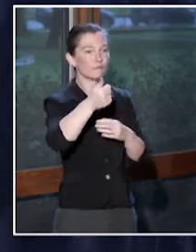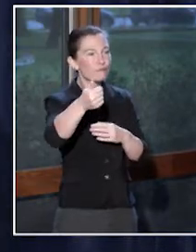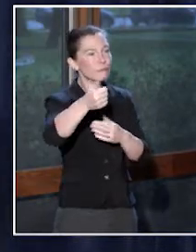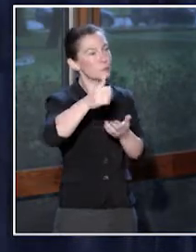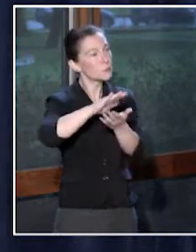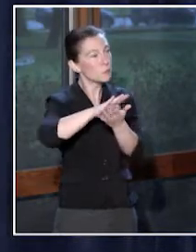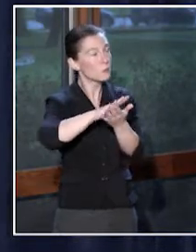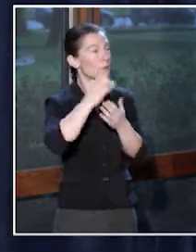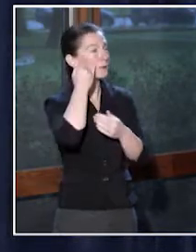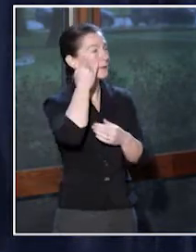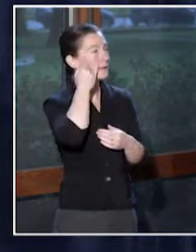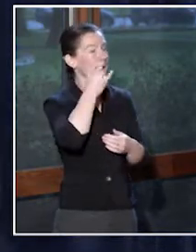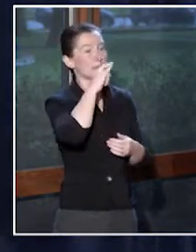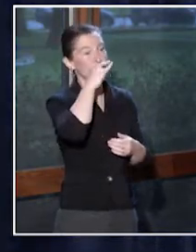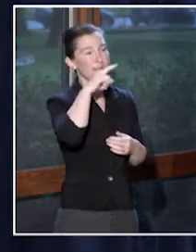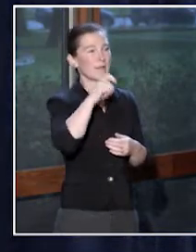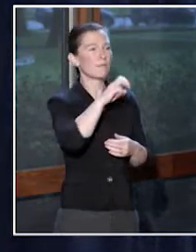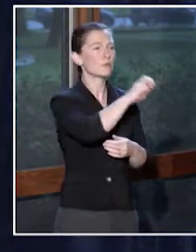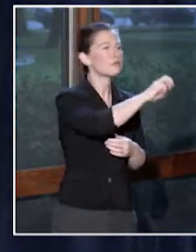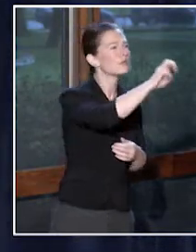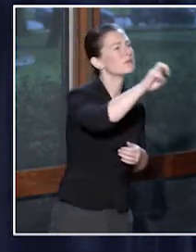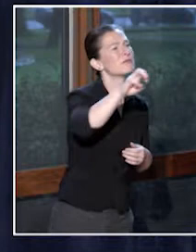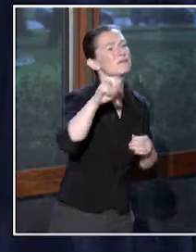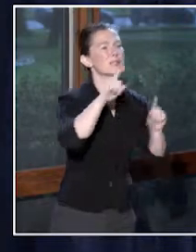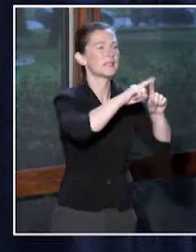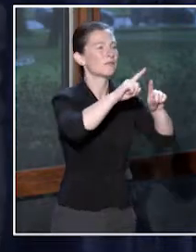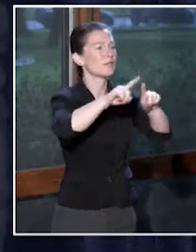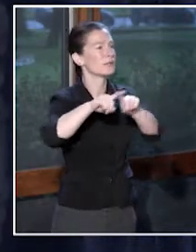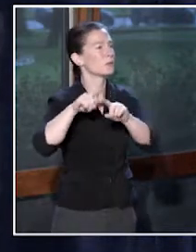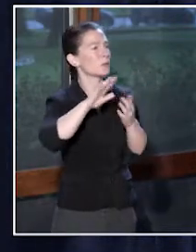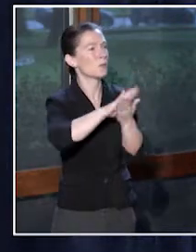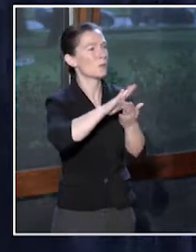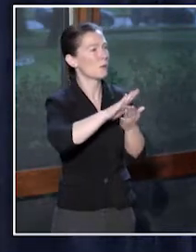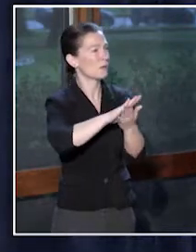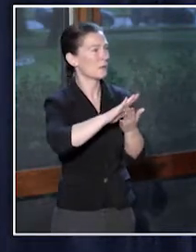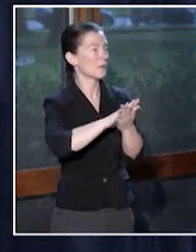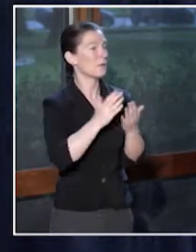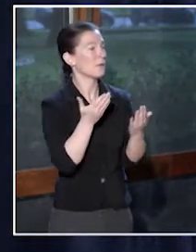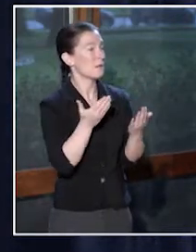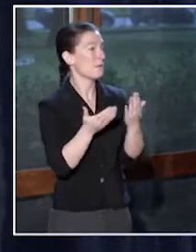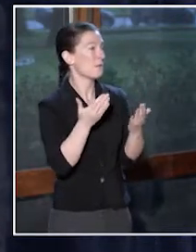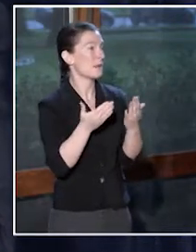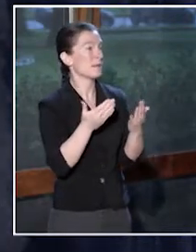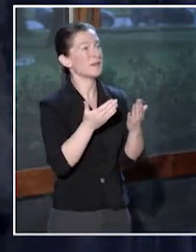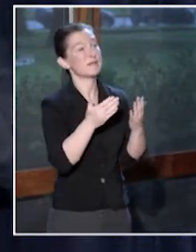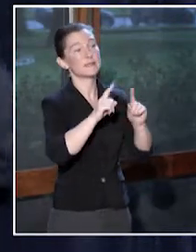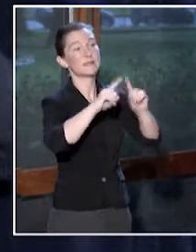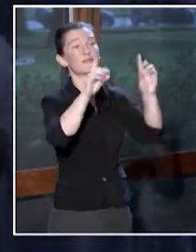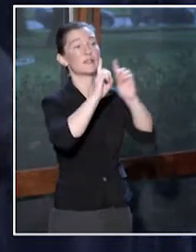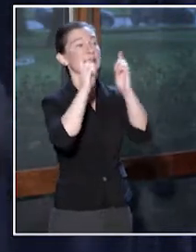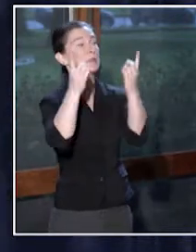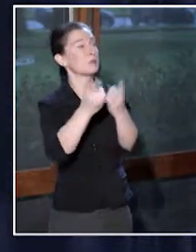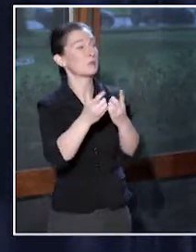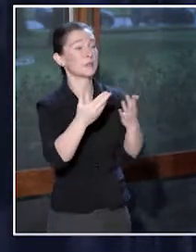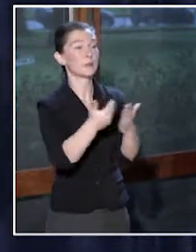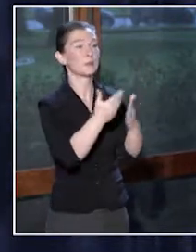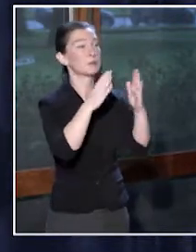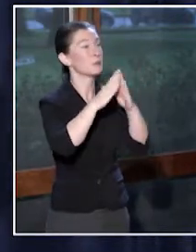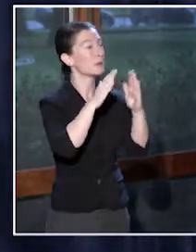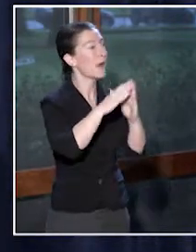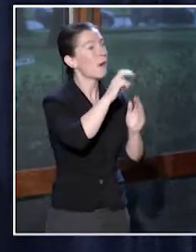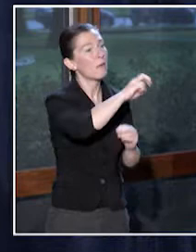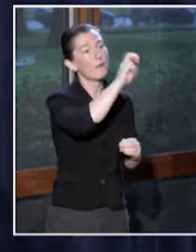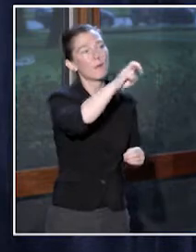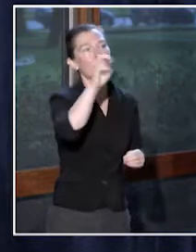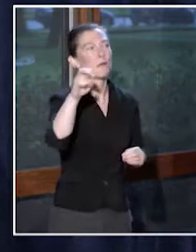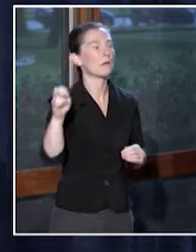from one school to another school and another school and another school and even in maybe a district or a new town as their parents chase